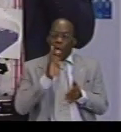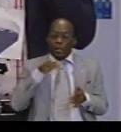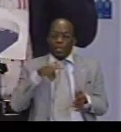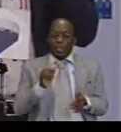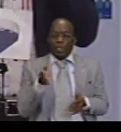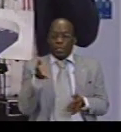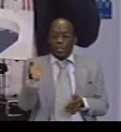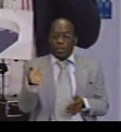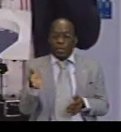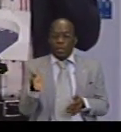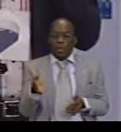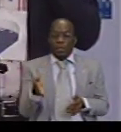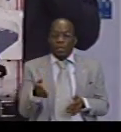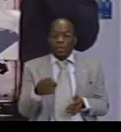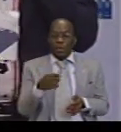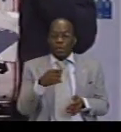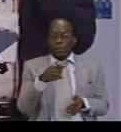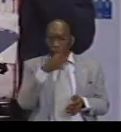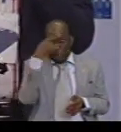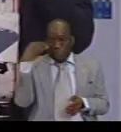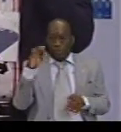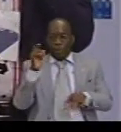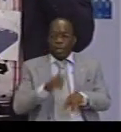But because of them, we could not hear them.